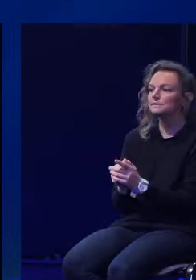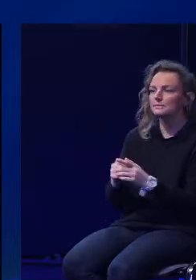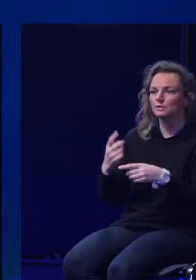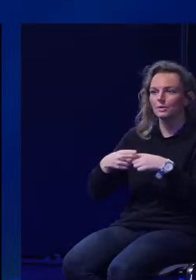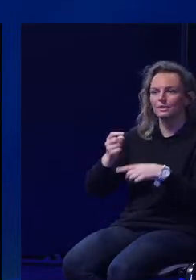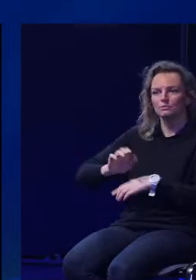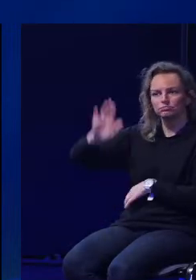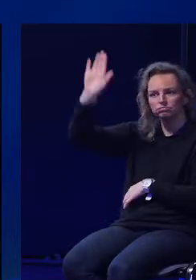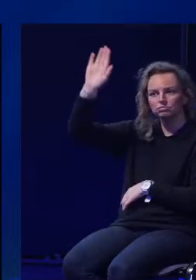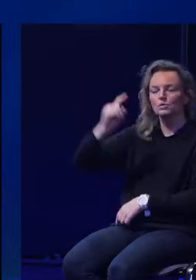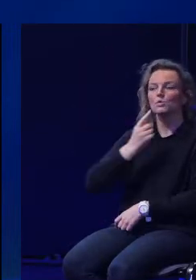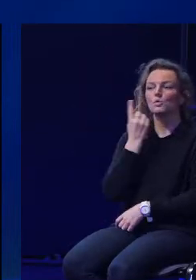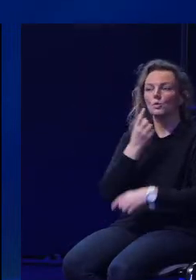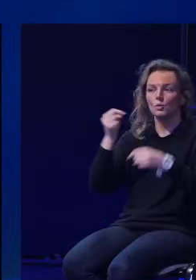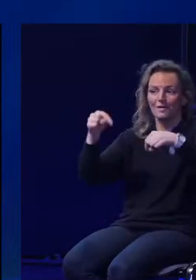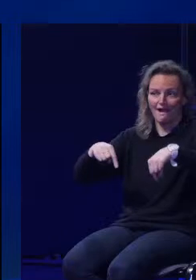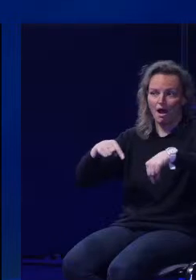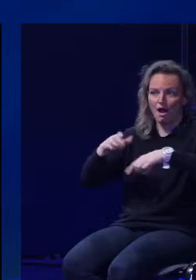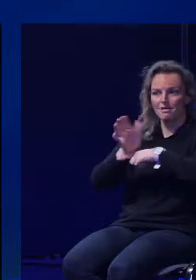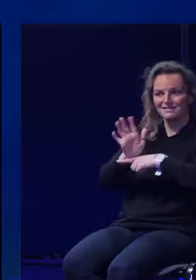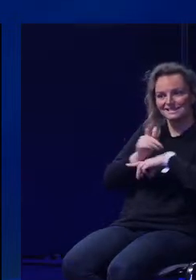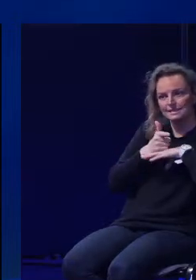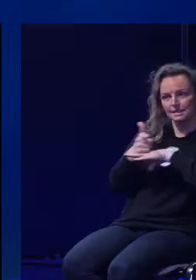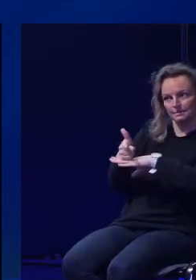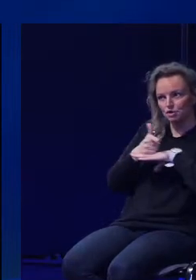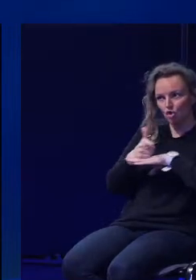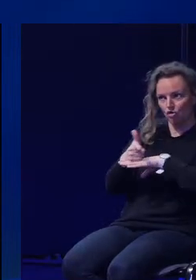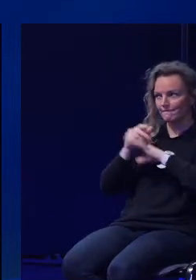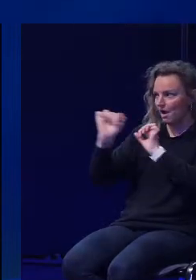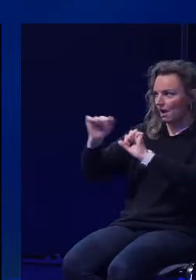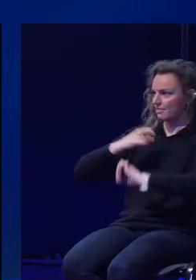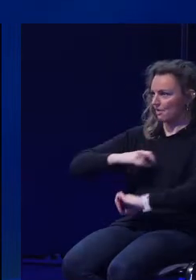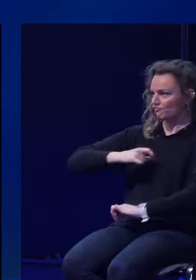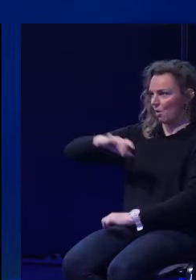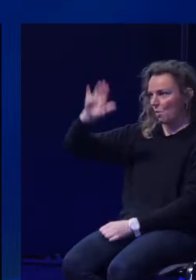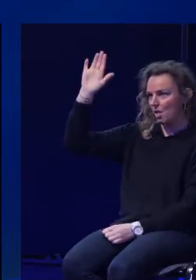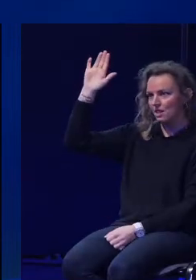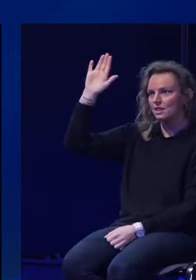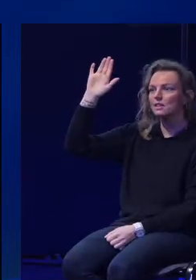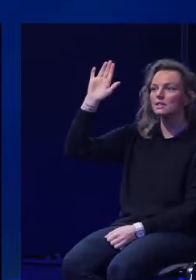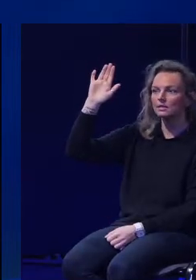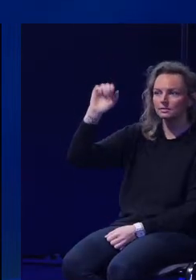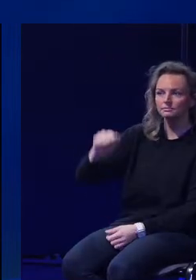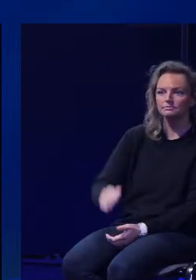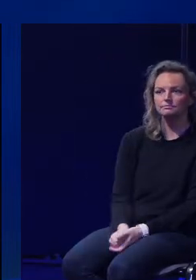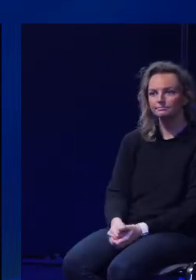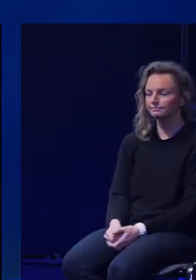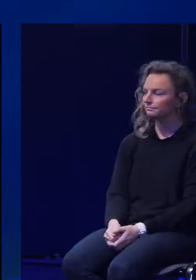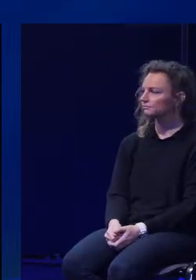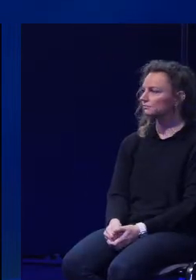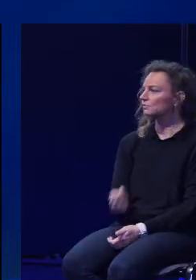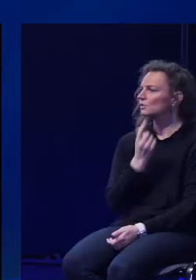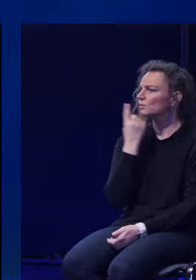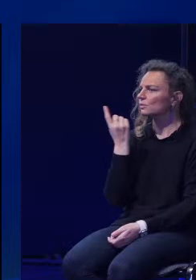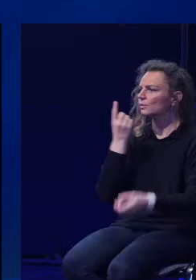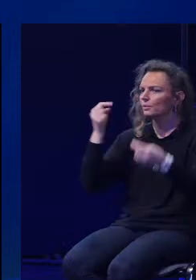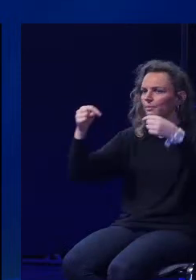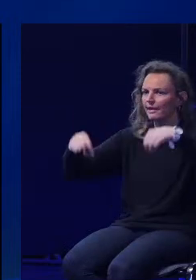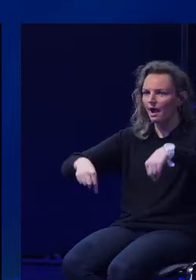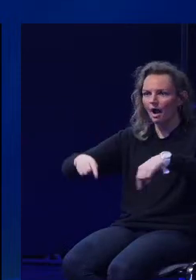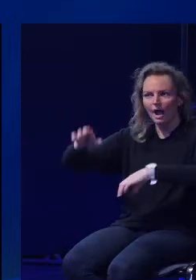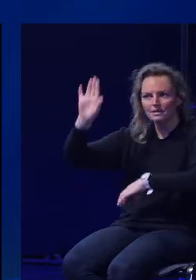would describe themselves as a cinematographer, just like that's what they do? Okay, thank you so much. Who here has any